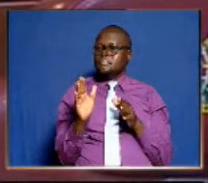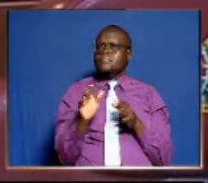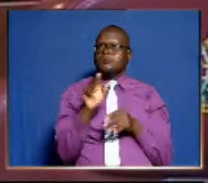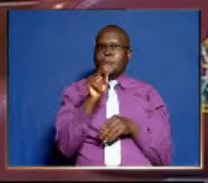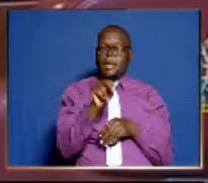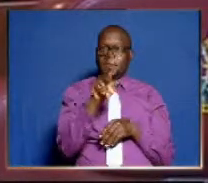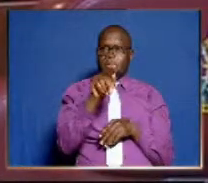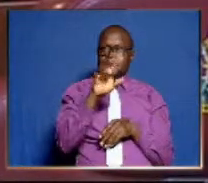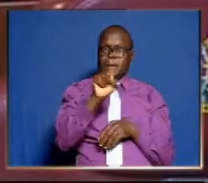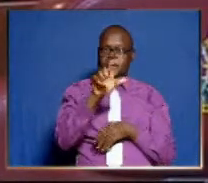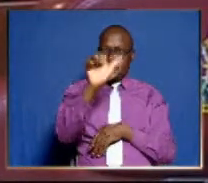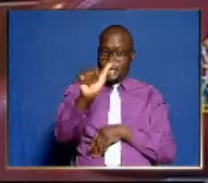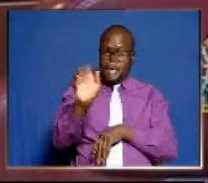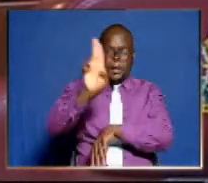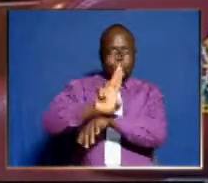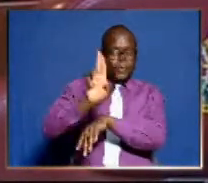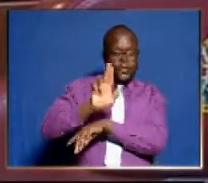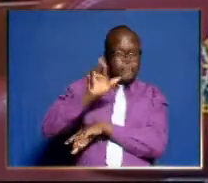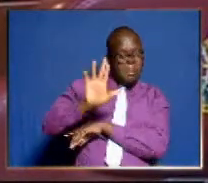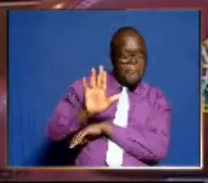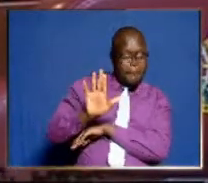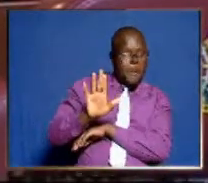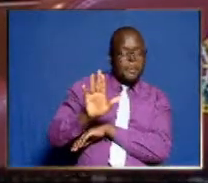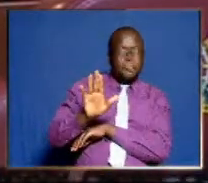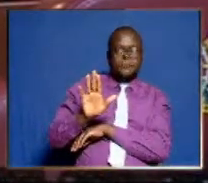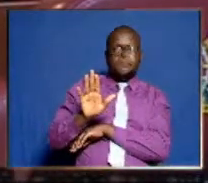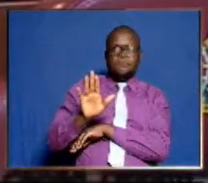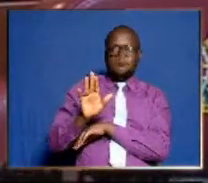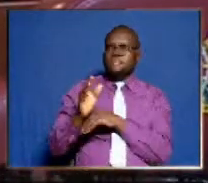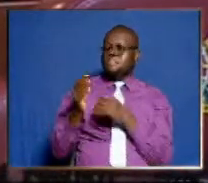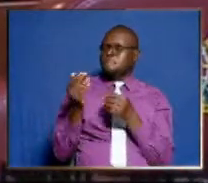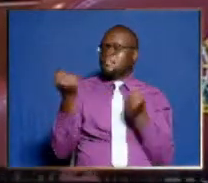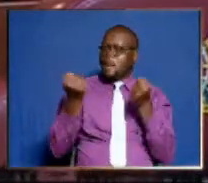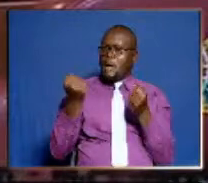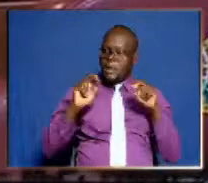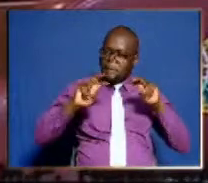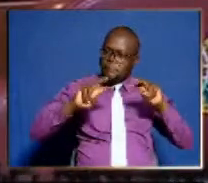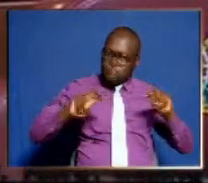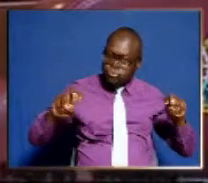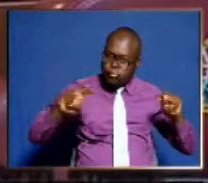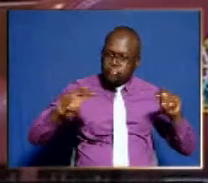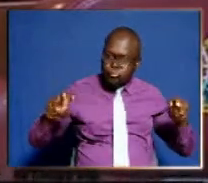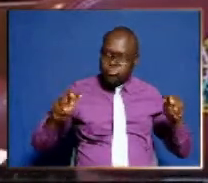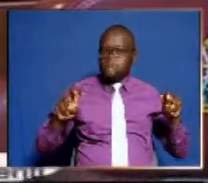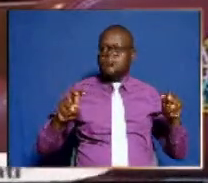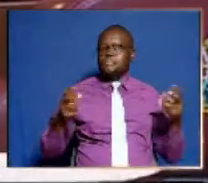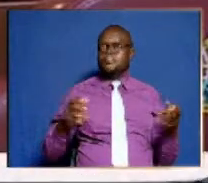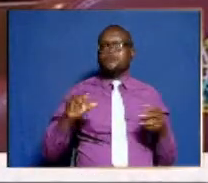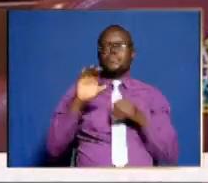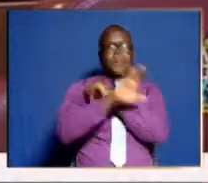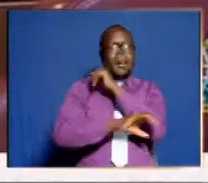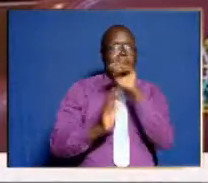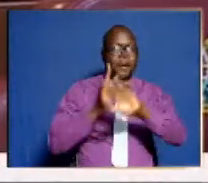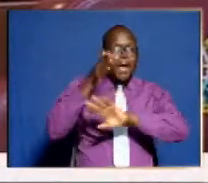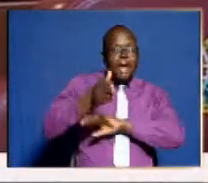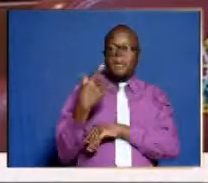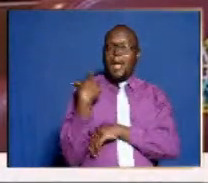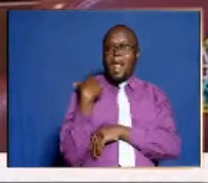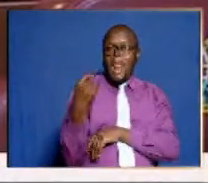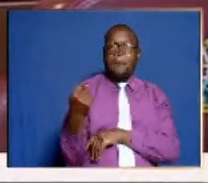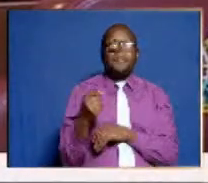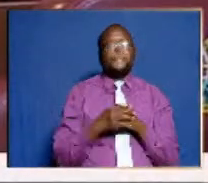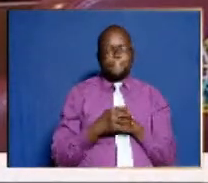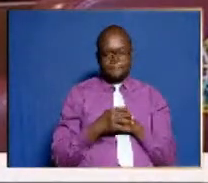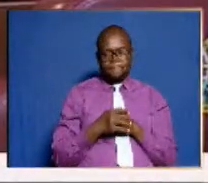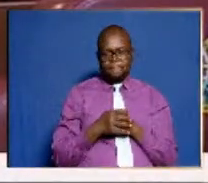Transport Safety Authority, NTSA, to conduct vehicle inspection exercises in the country following the recent circular,